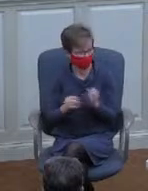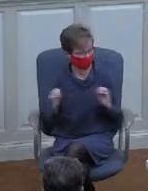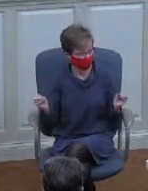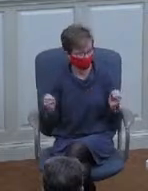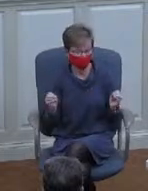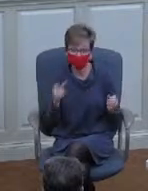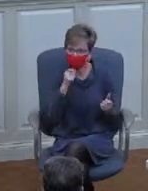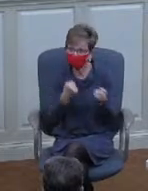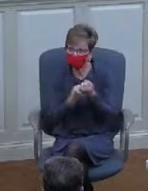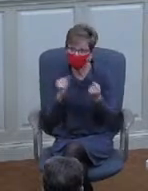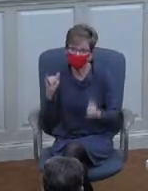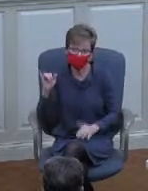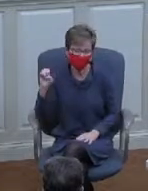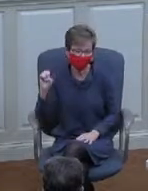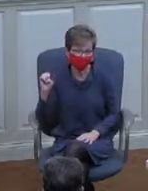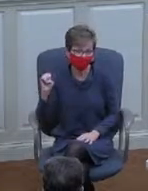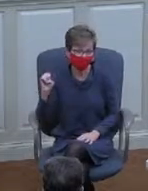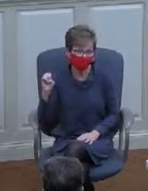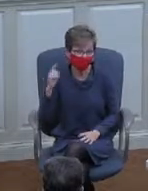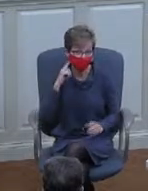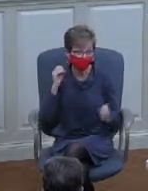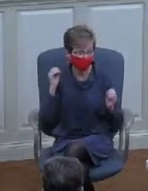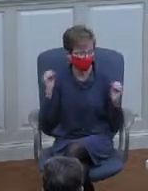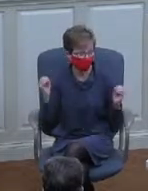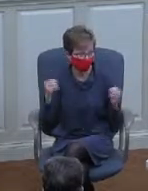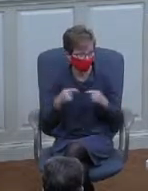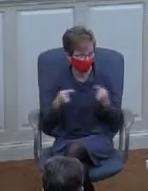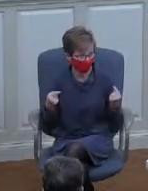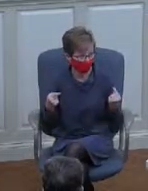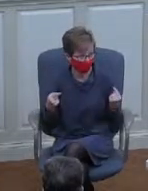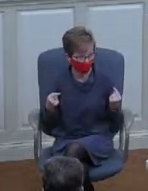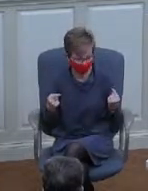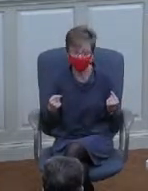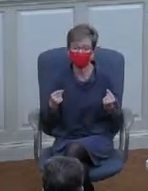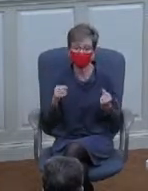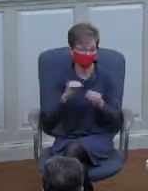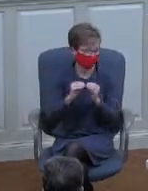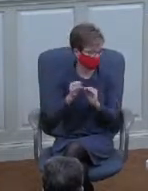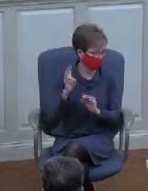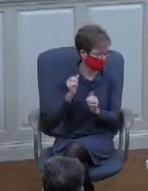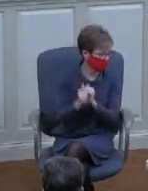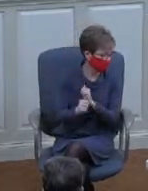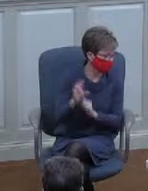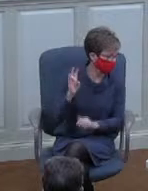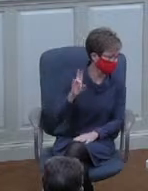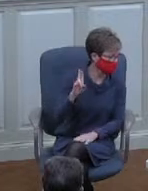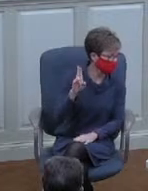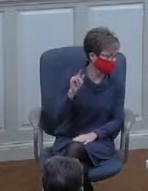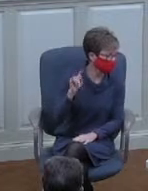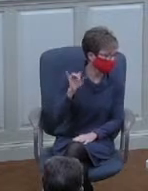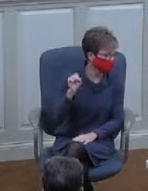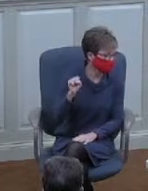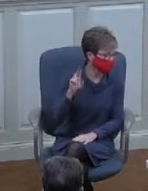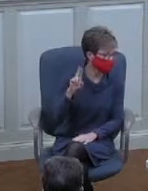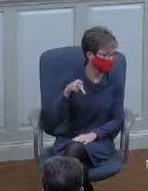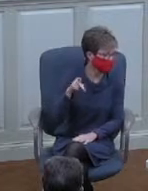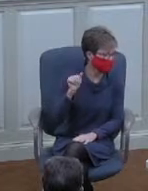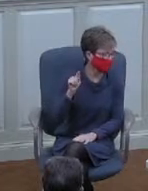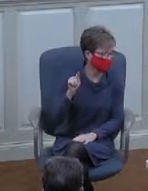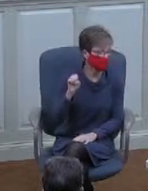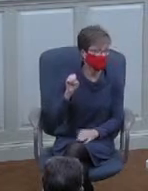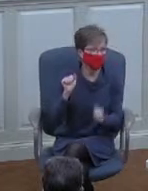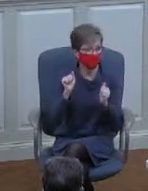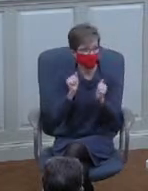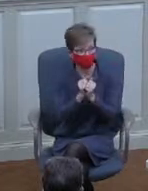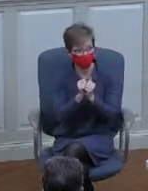say aye. Aye. Opposed, like sign. Item 7 is a utilities update with